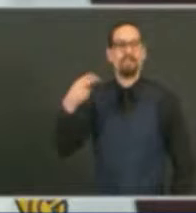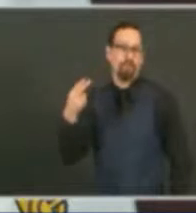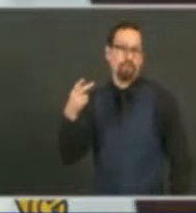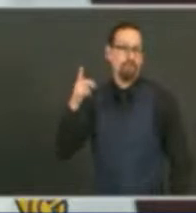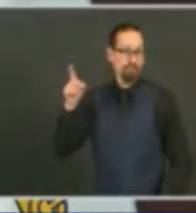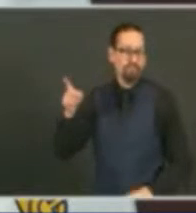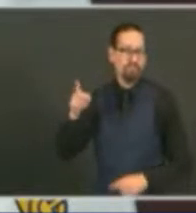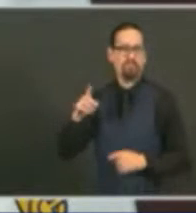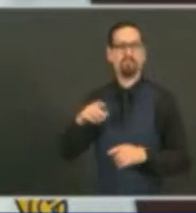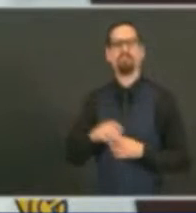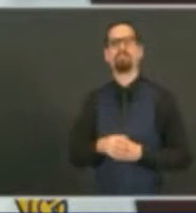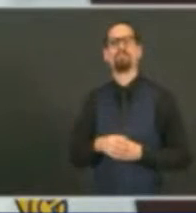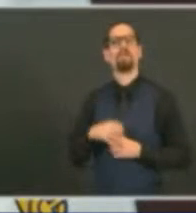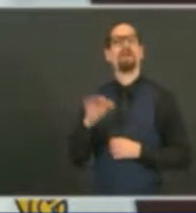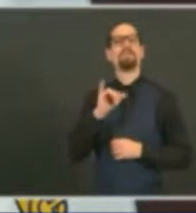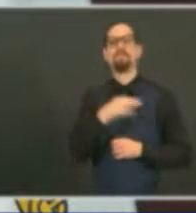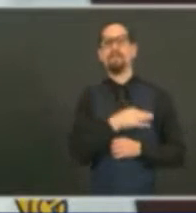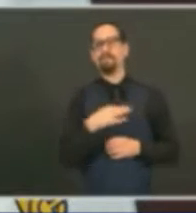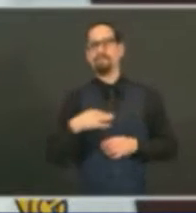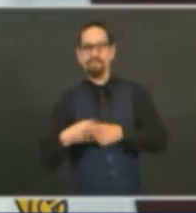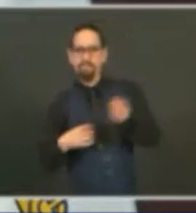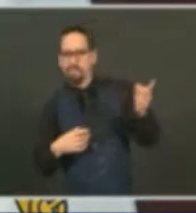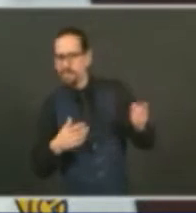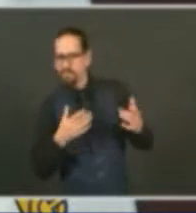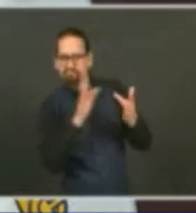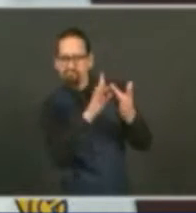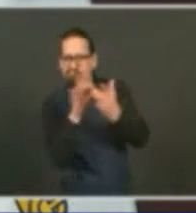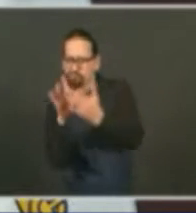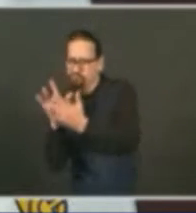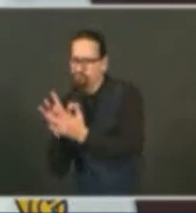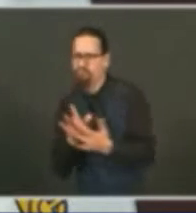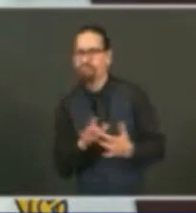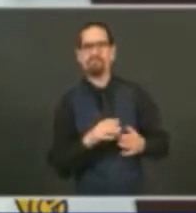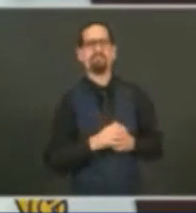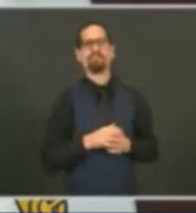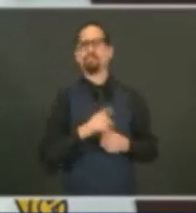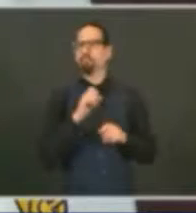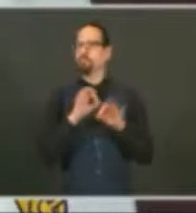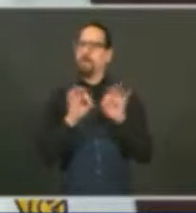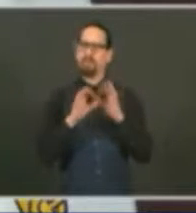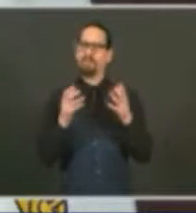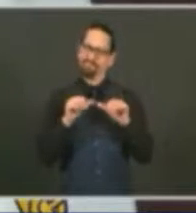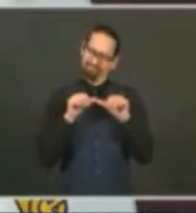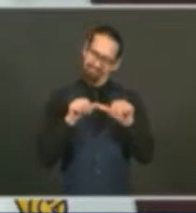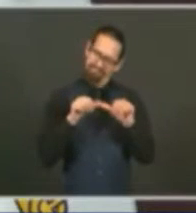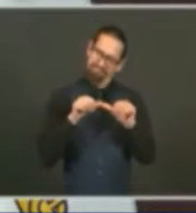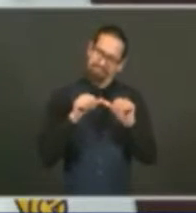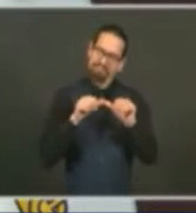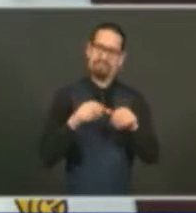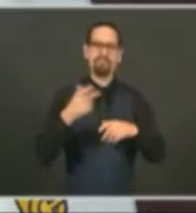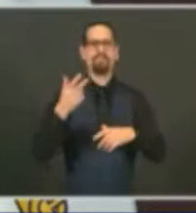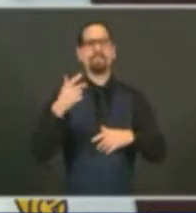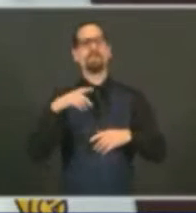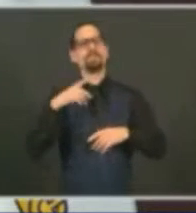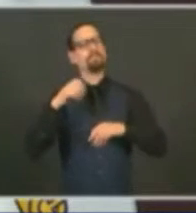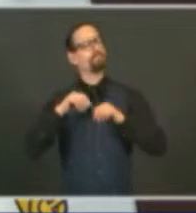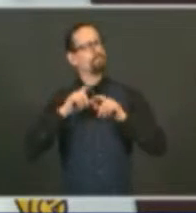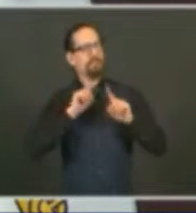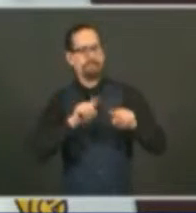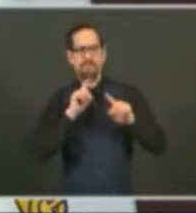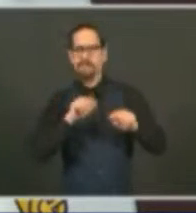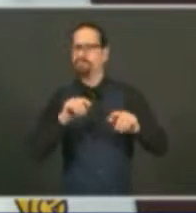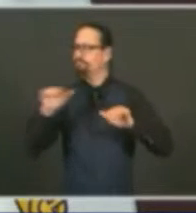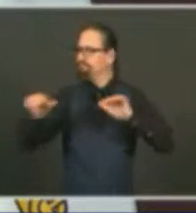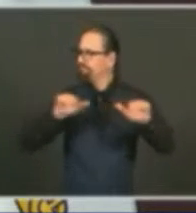our staff within public health, to really continue to build a response that is going to